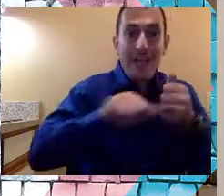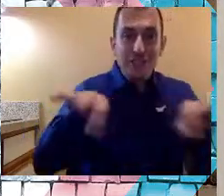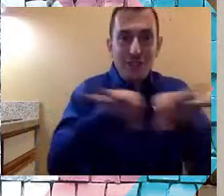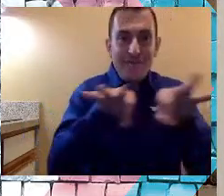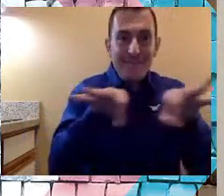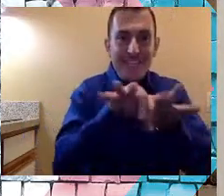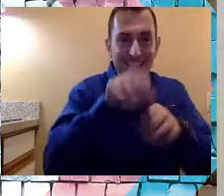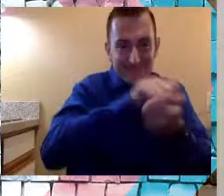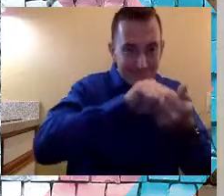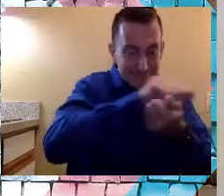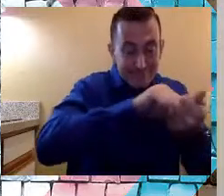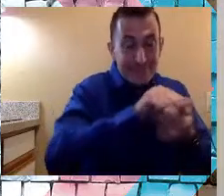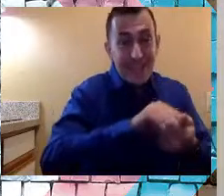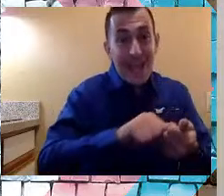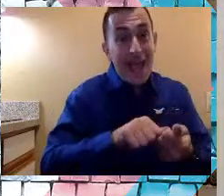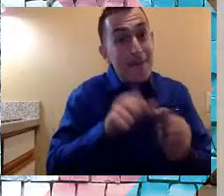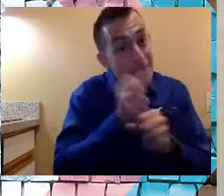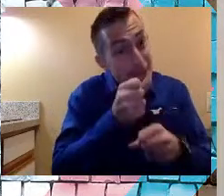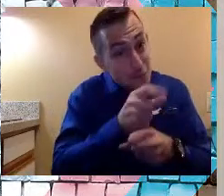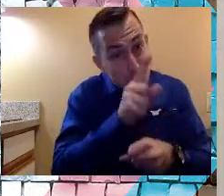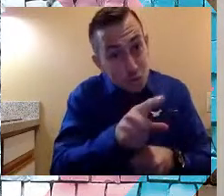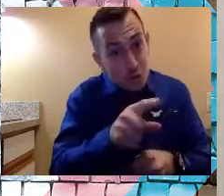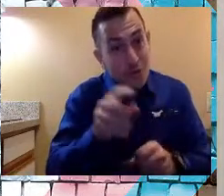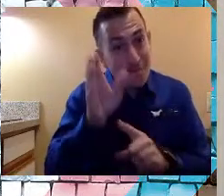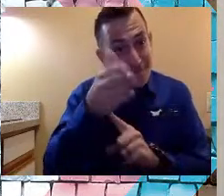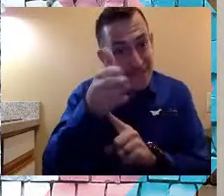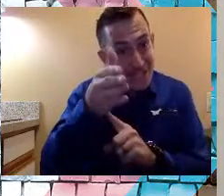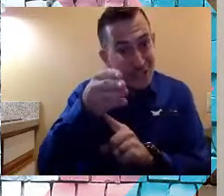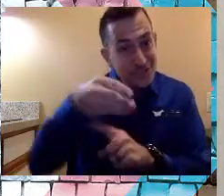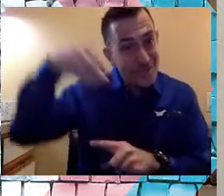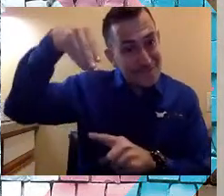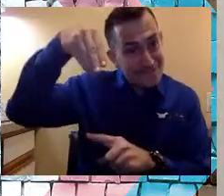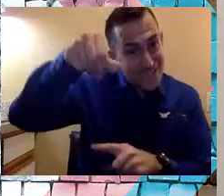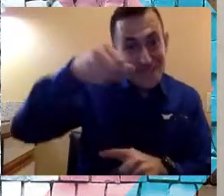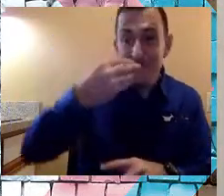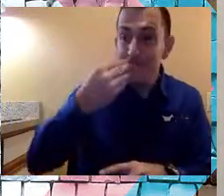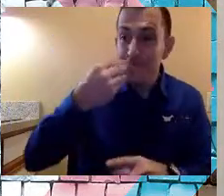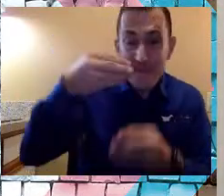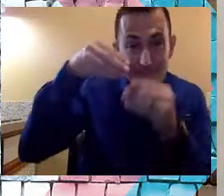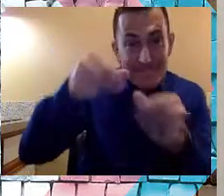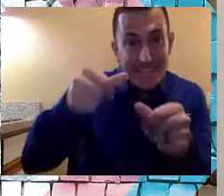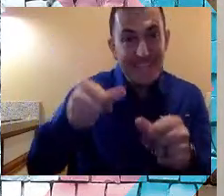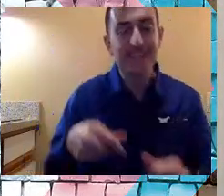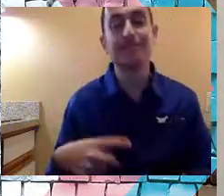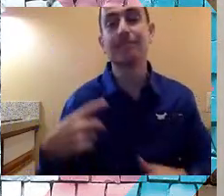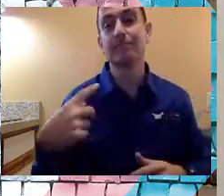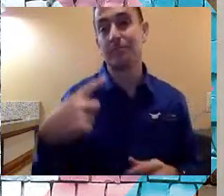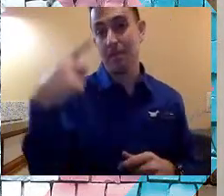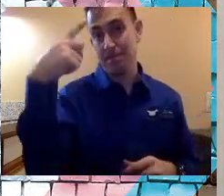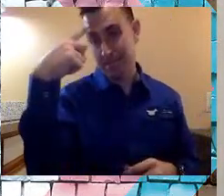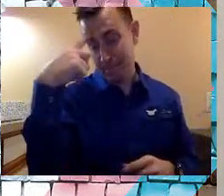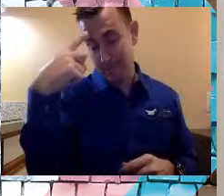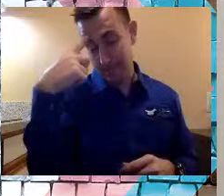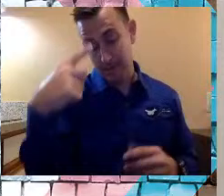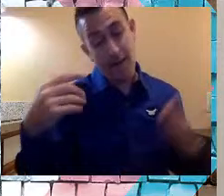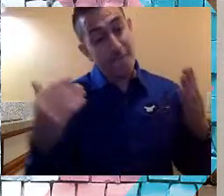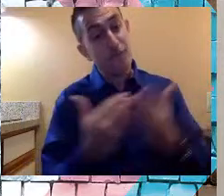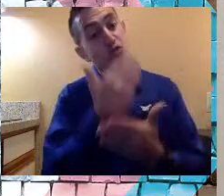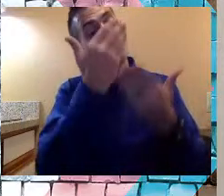make sure your fish is fed. Think of new good deeds to do and some nice things to